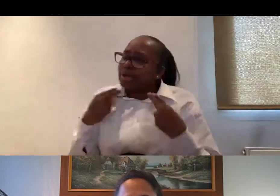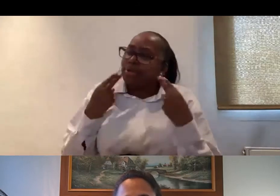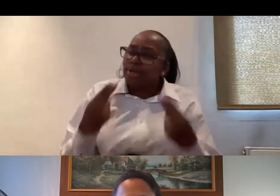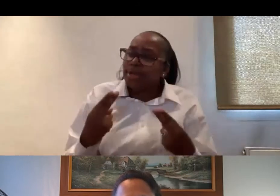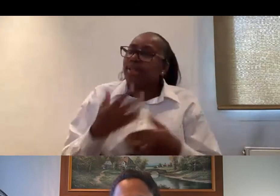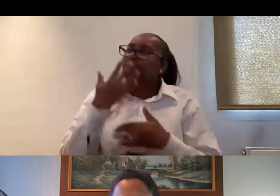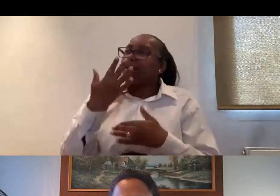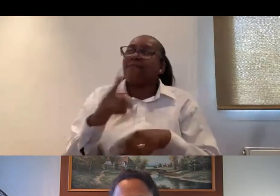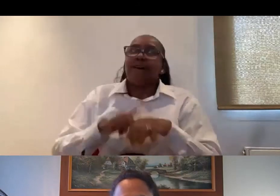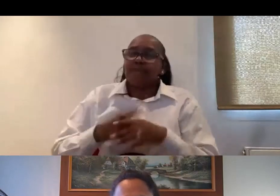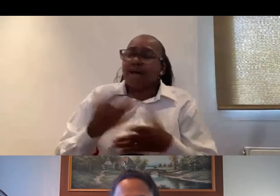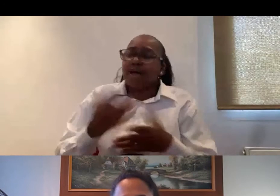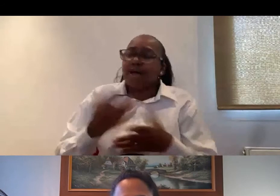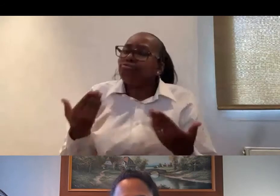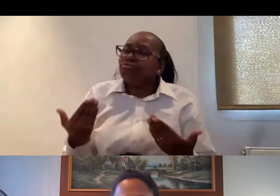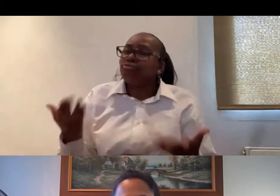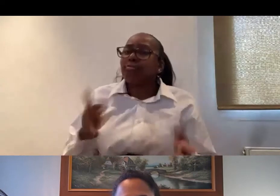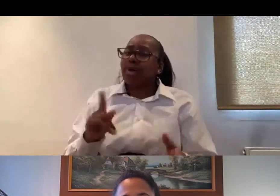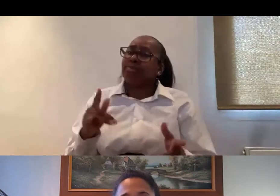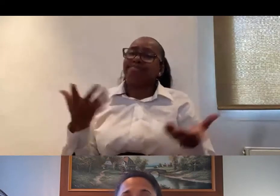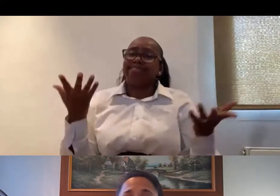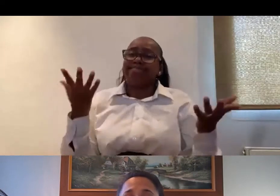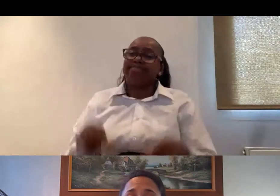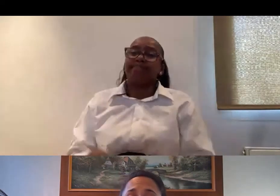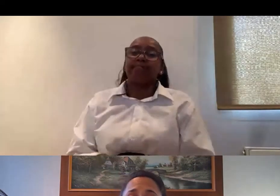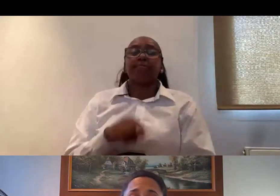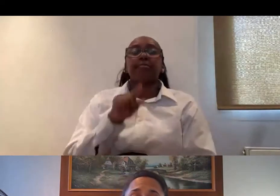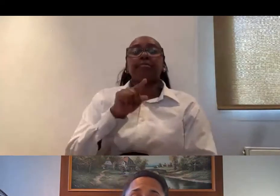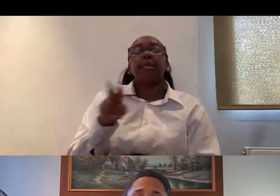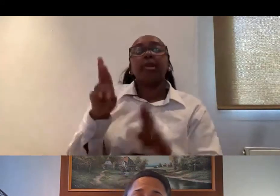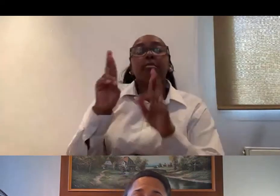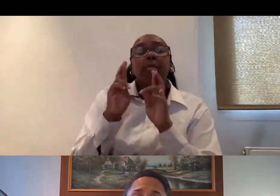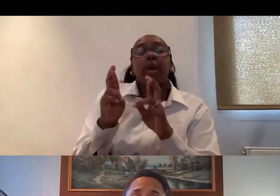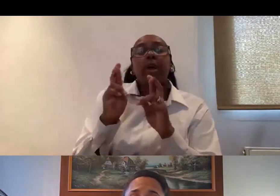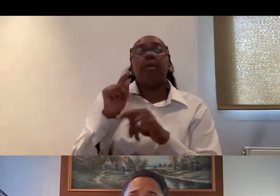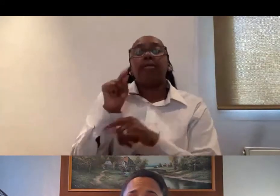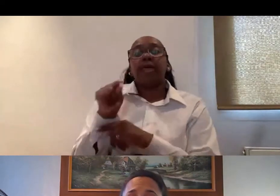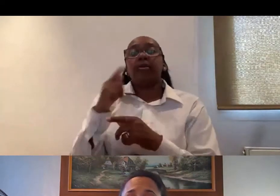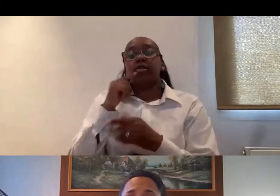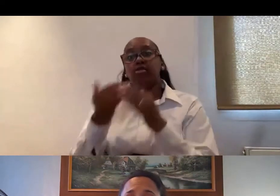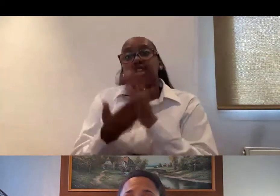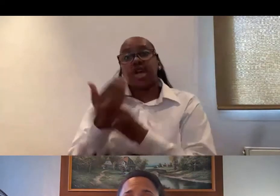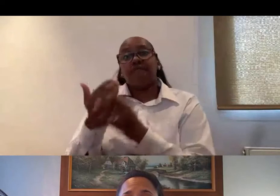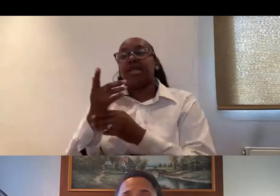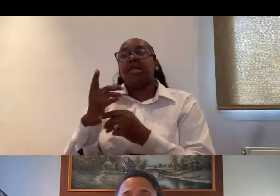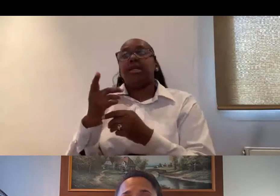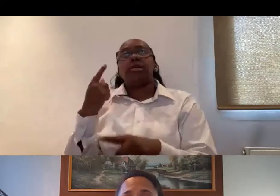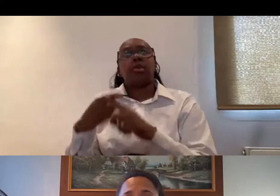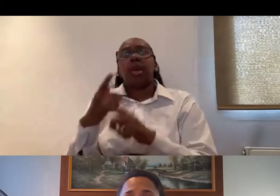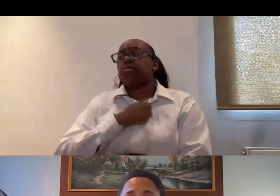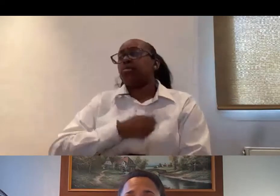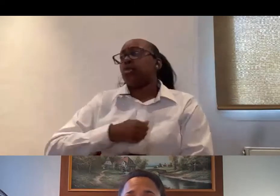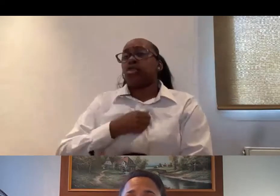a lot of people do, to be honest. So yeah. And I do hope that your recovery is quick, and I'm so sorry to